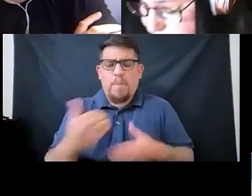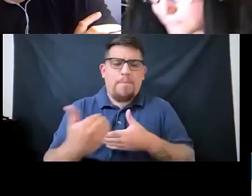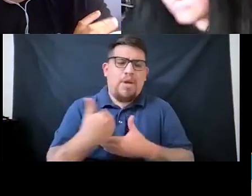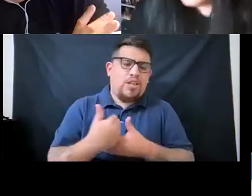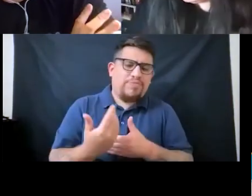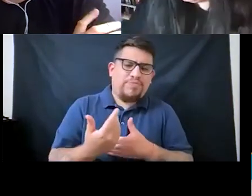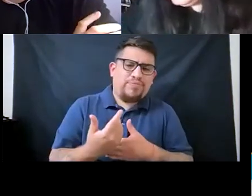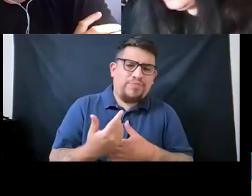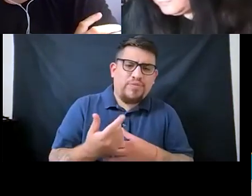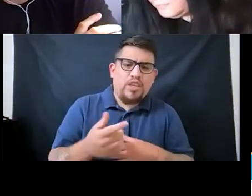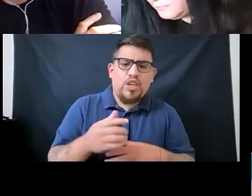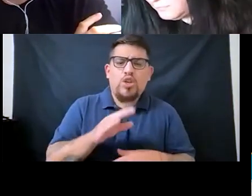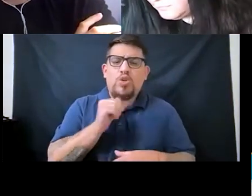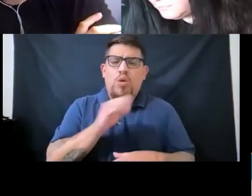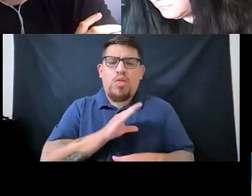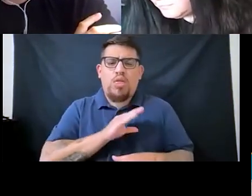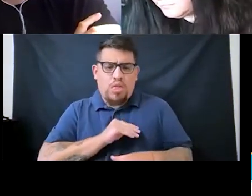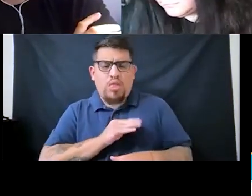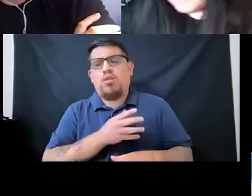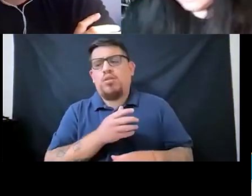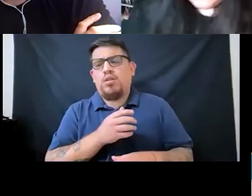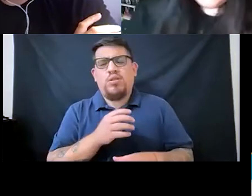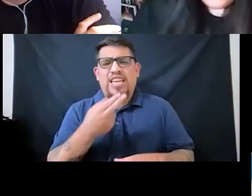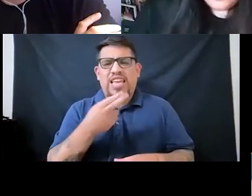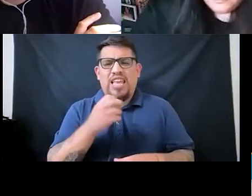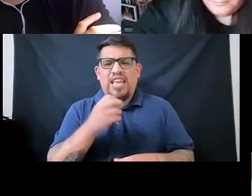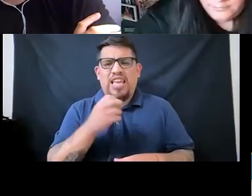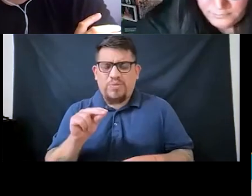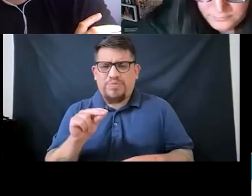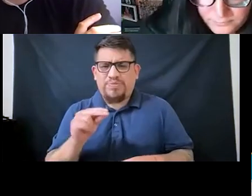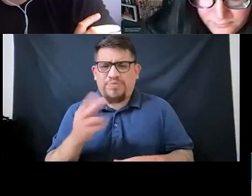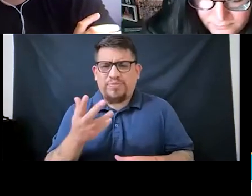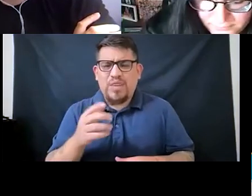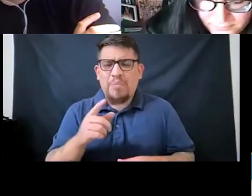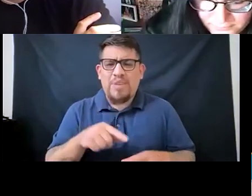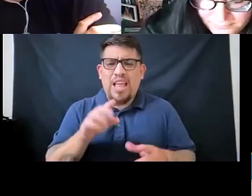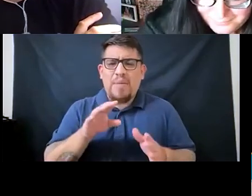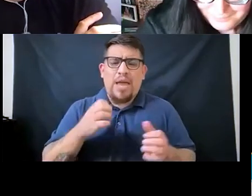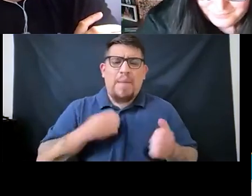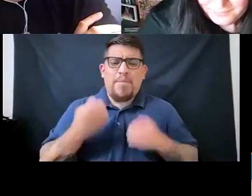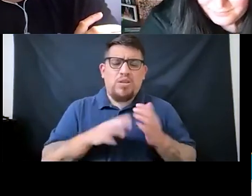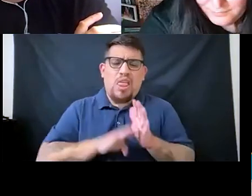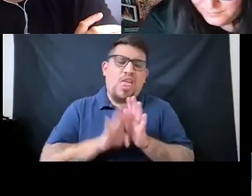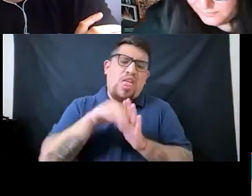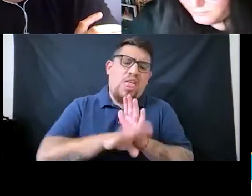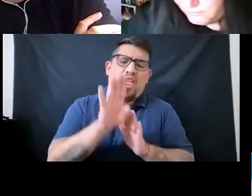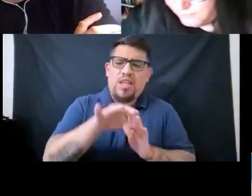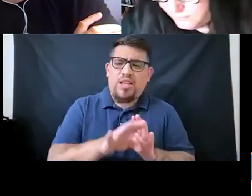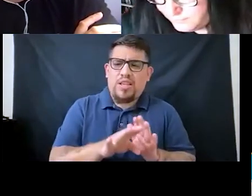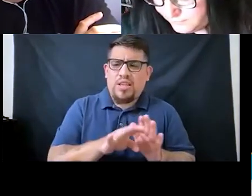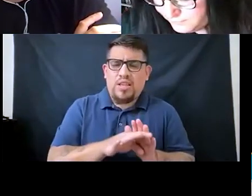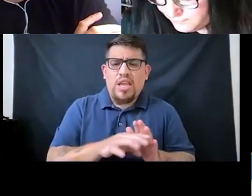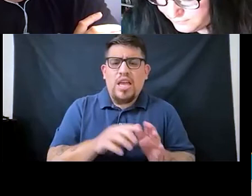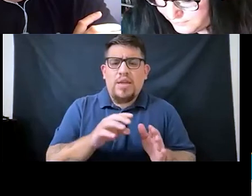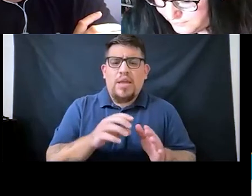like low self-esteem days, or whatever. I'm like, hell no. Like I'm all over the place all the time. Like I maybe bounce back